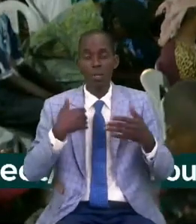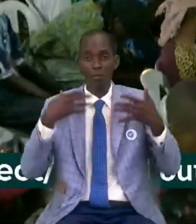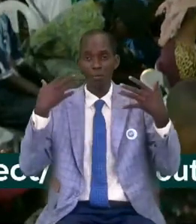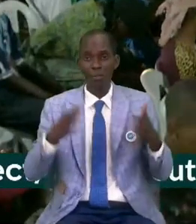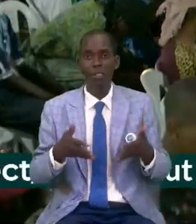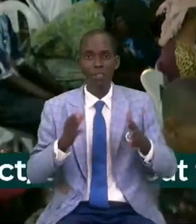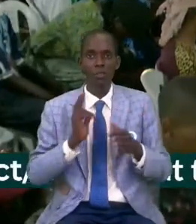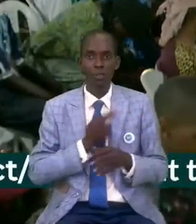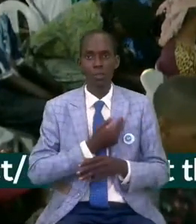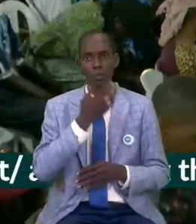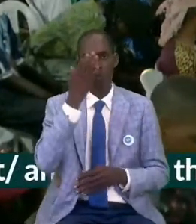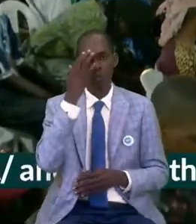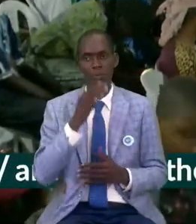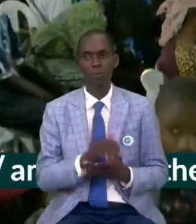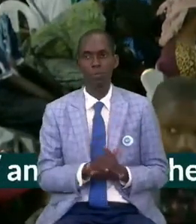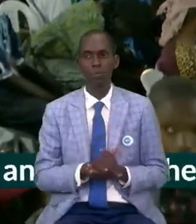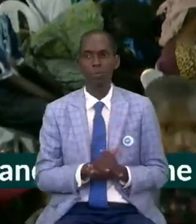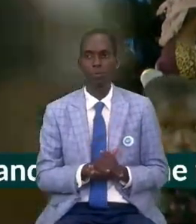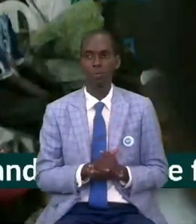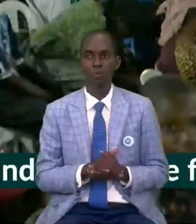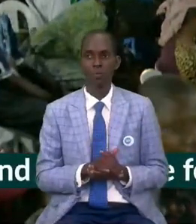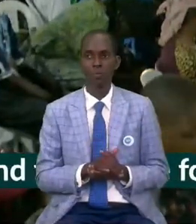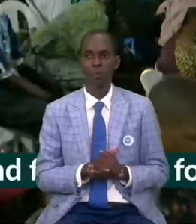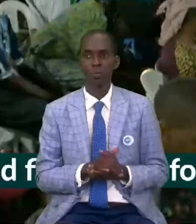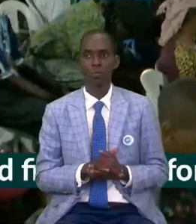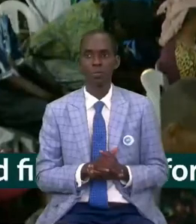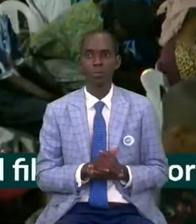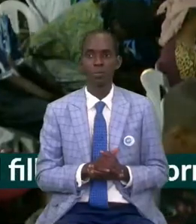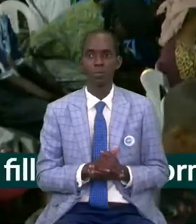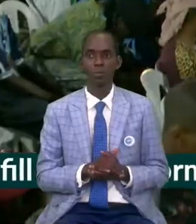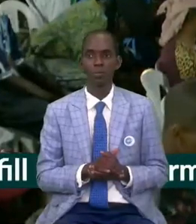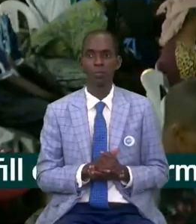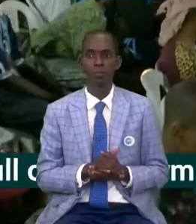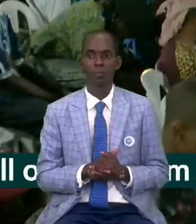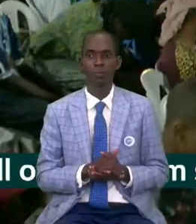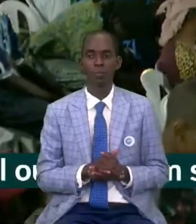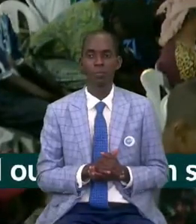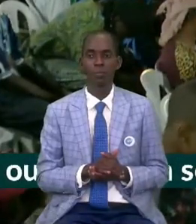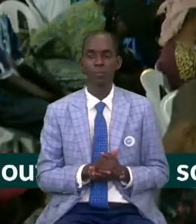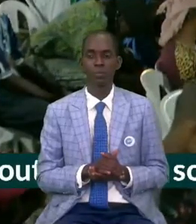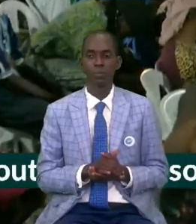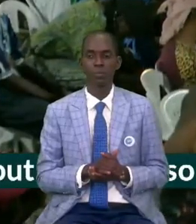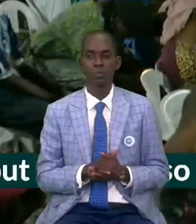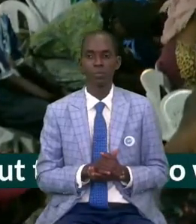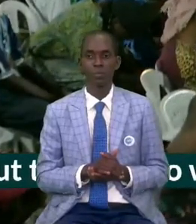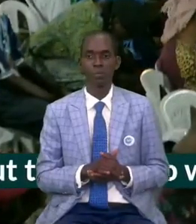I'm here to see any of the supervisors. Let's be thorough in getting their